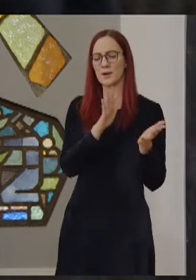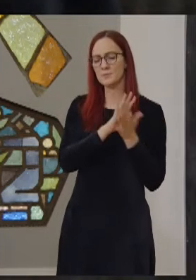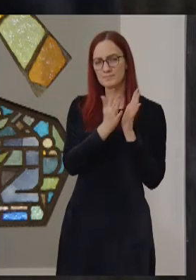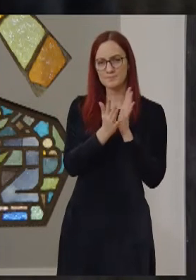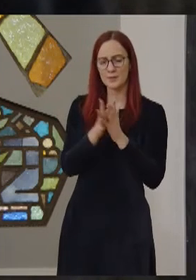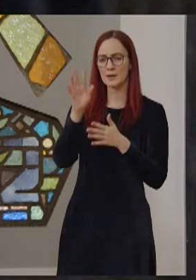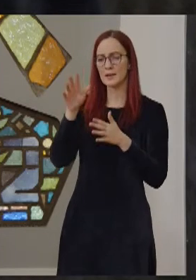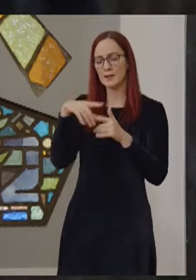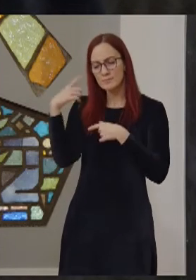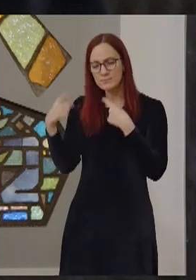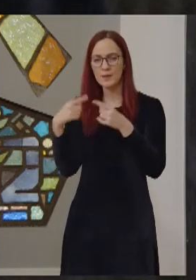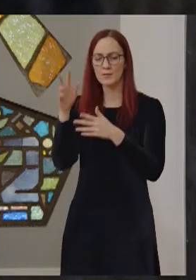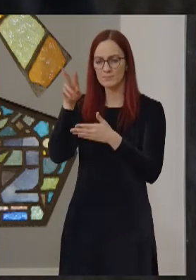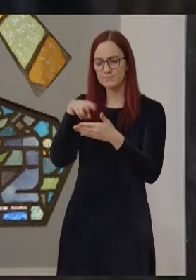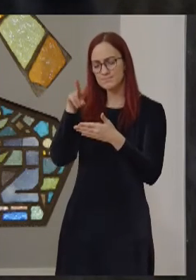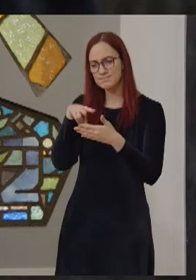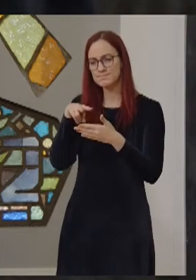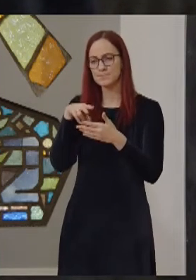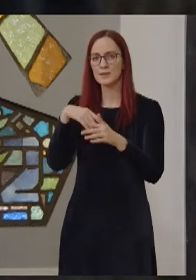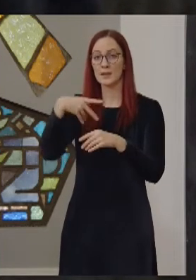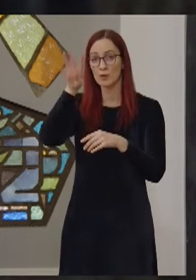in ratifying this